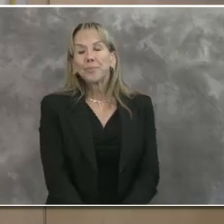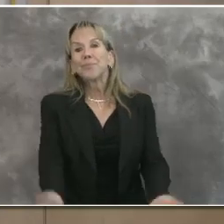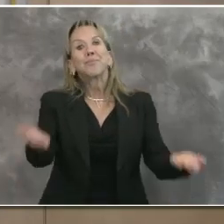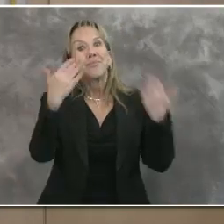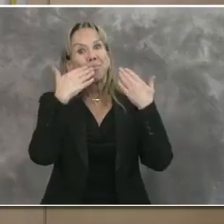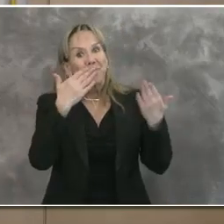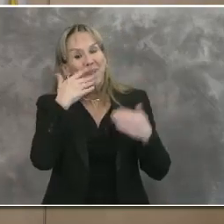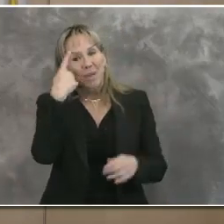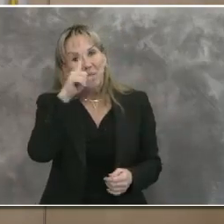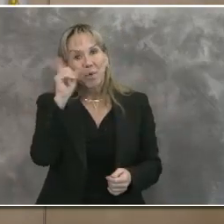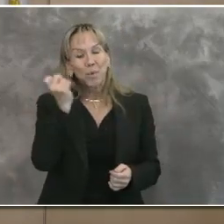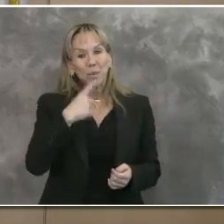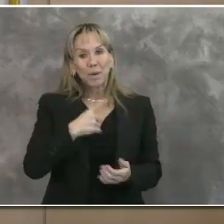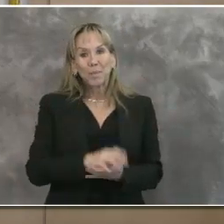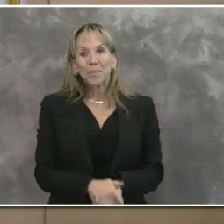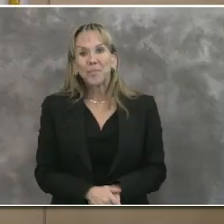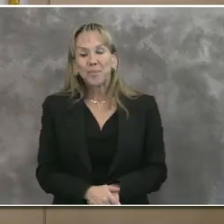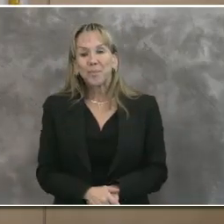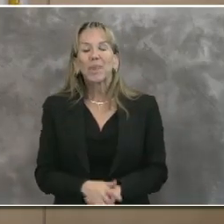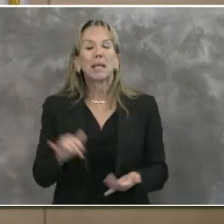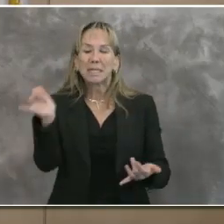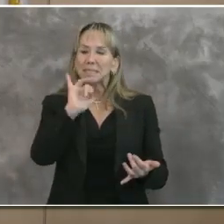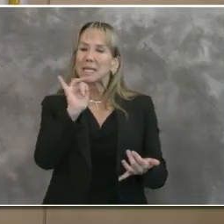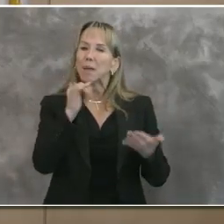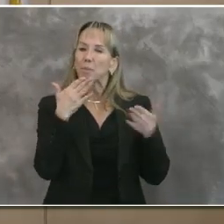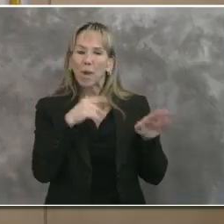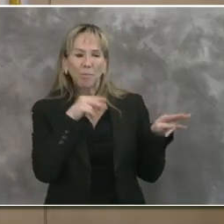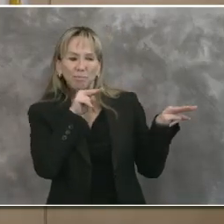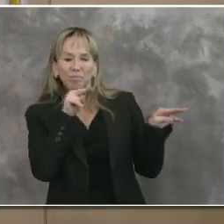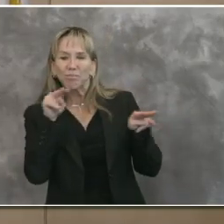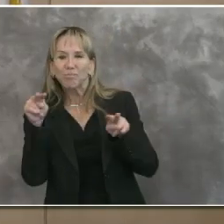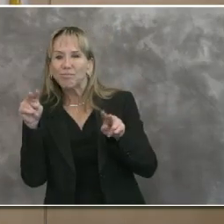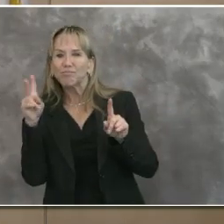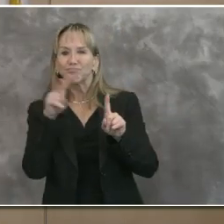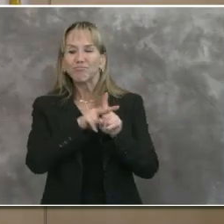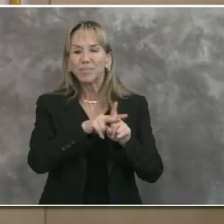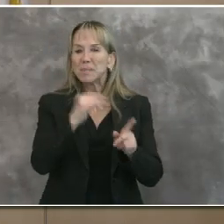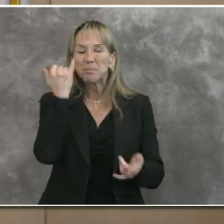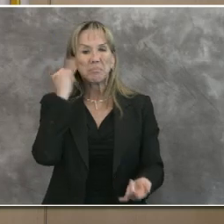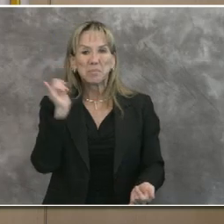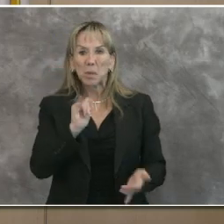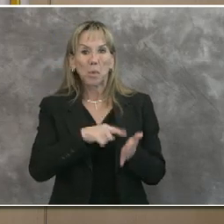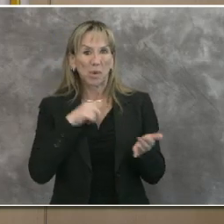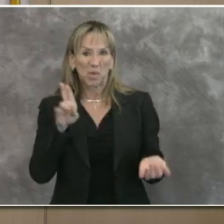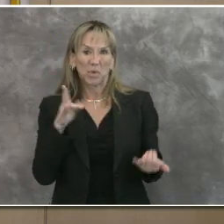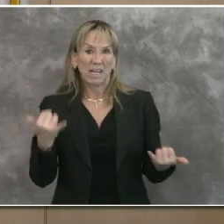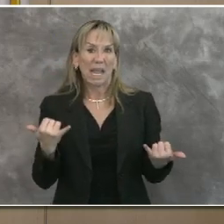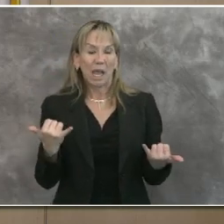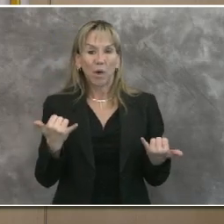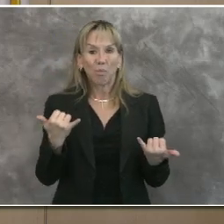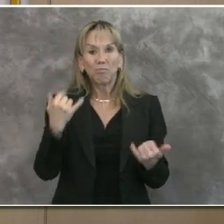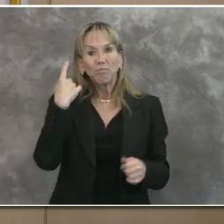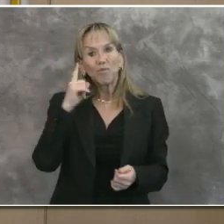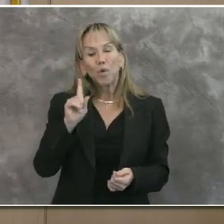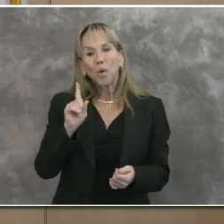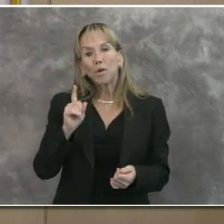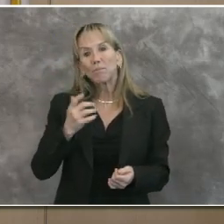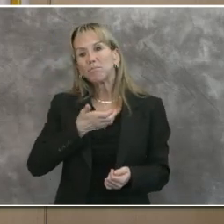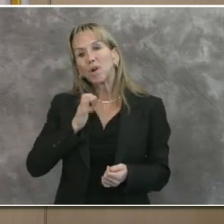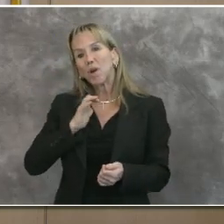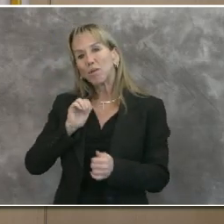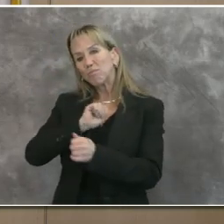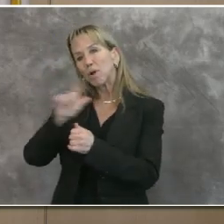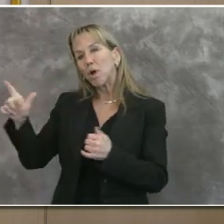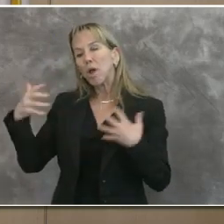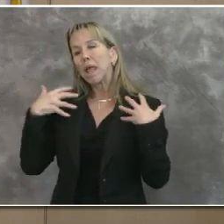Thank you for that question. And we will use the same enforcement practices that we're using now for all of our health